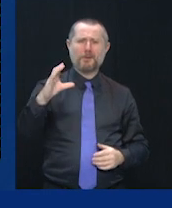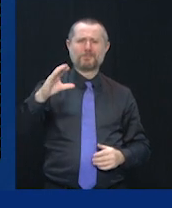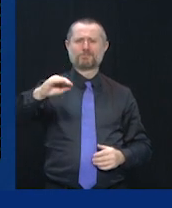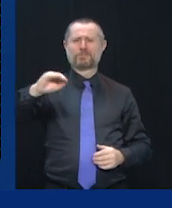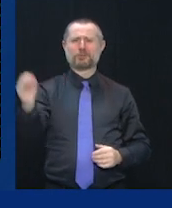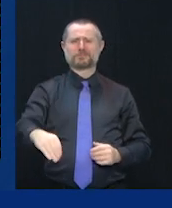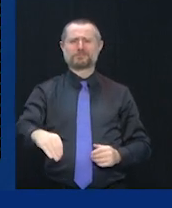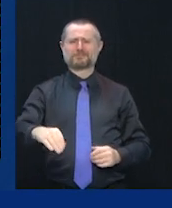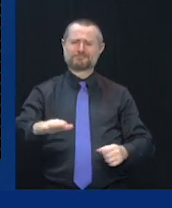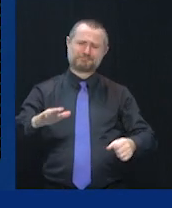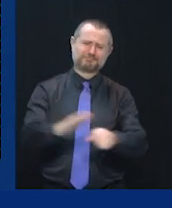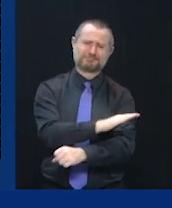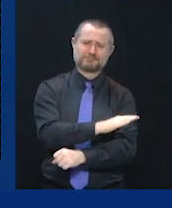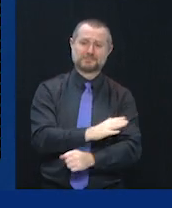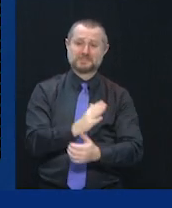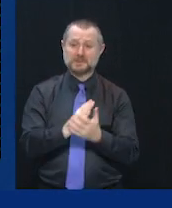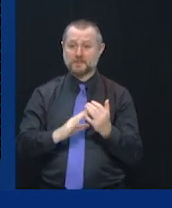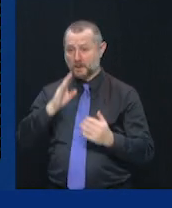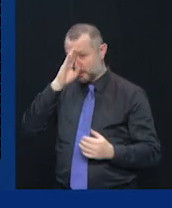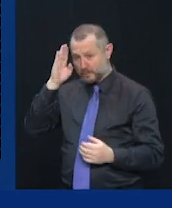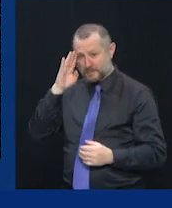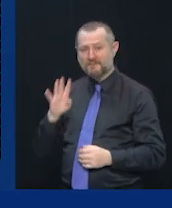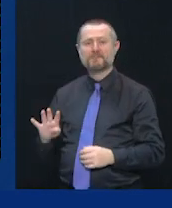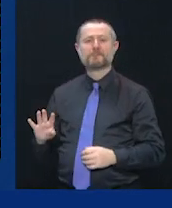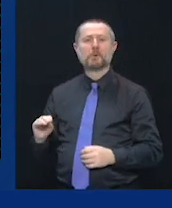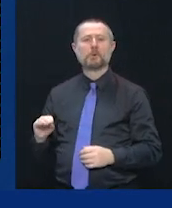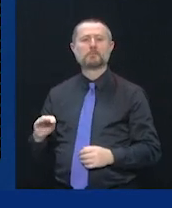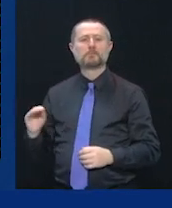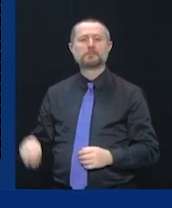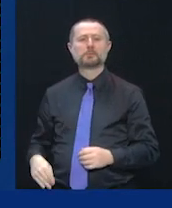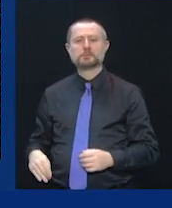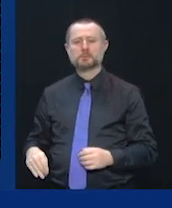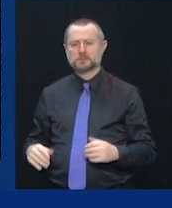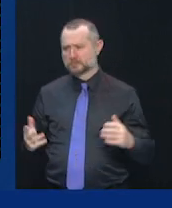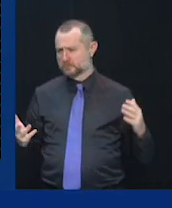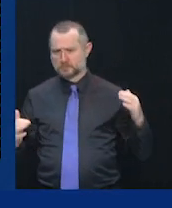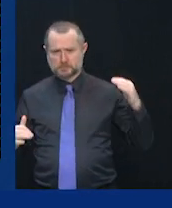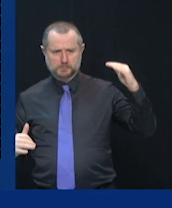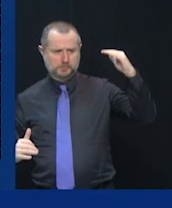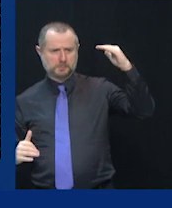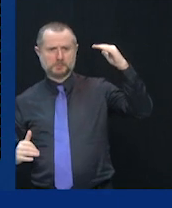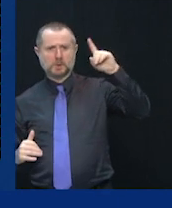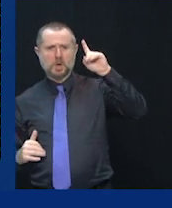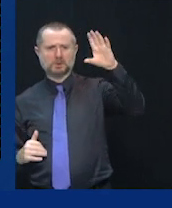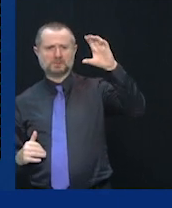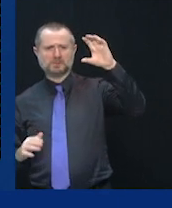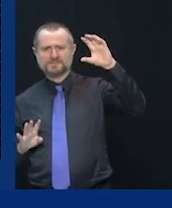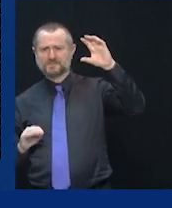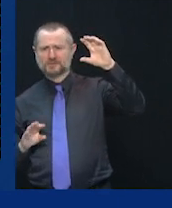you have hospitals that are at 40%. That is a major disparity.